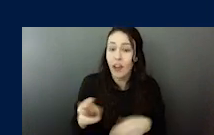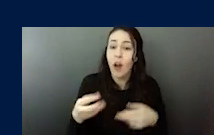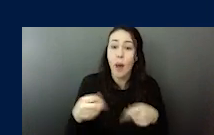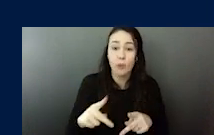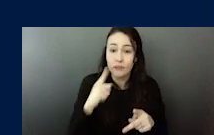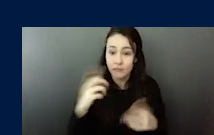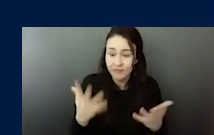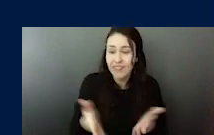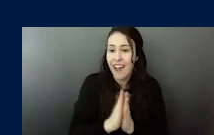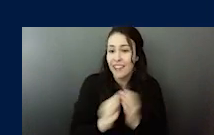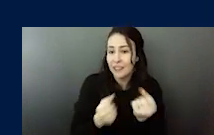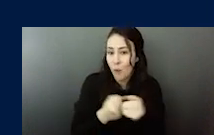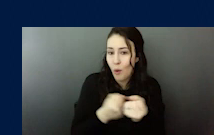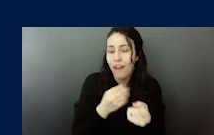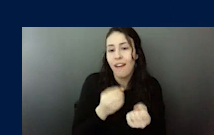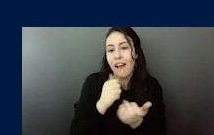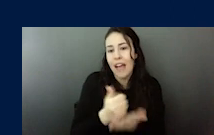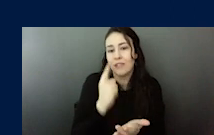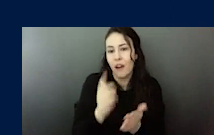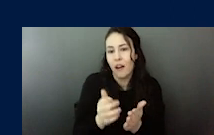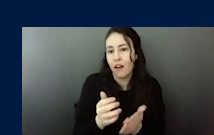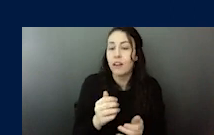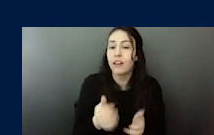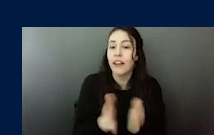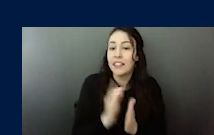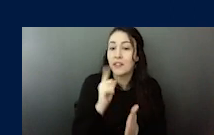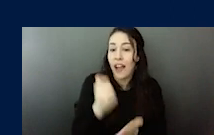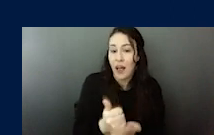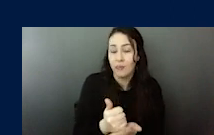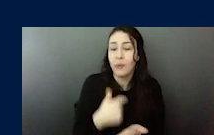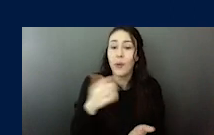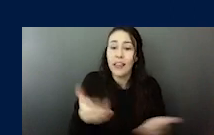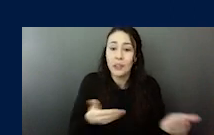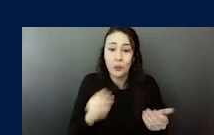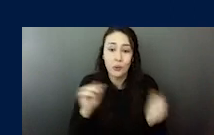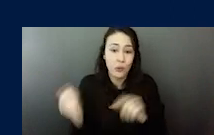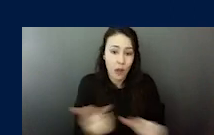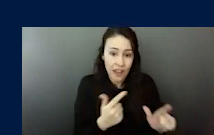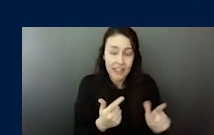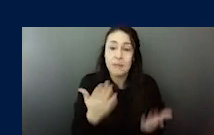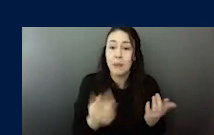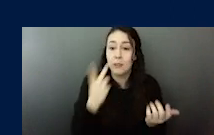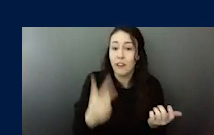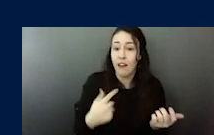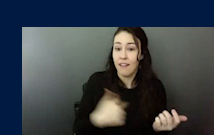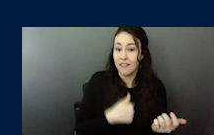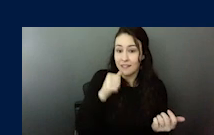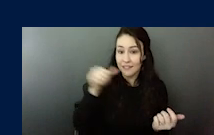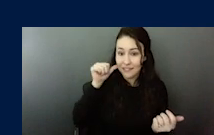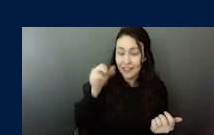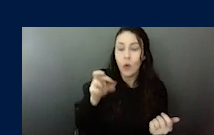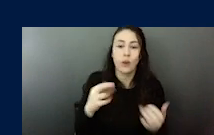help from any of us. So I'll introduce all of us. You either have seen us as moderators from yesterday's sessions or